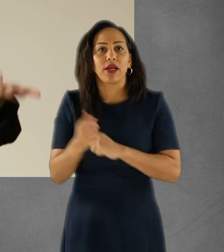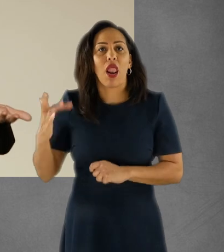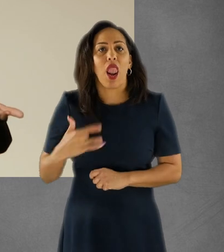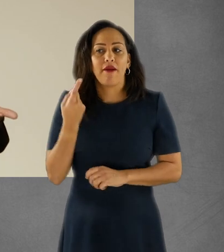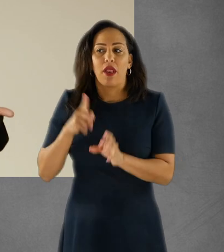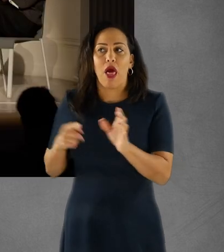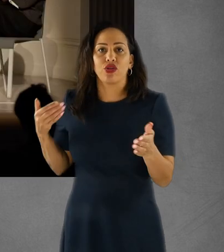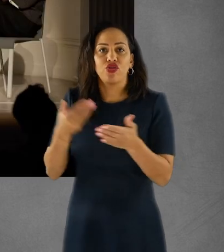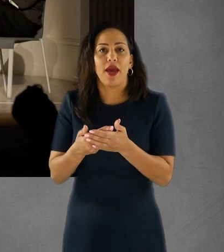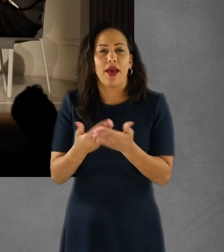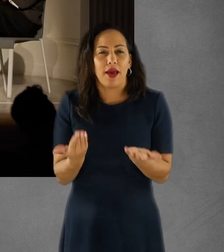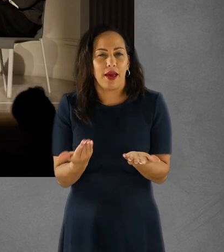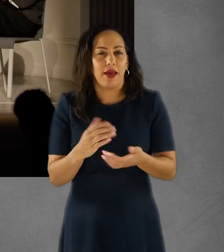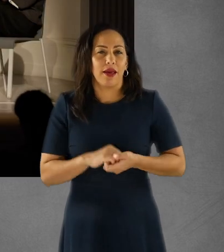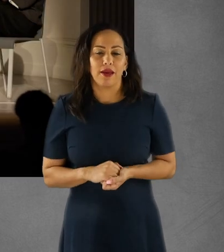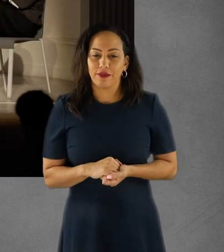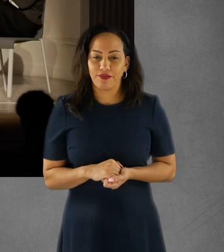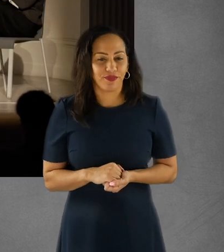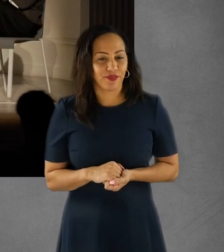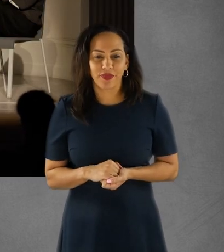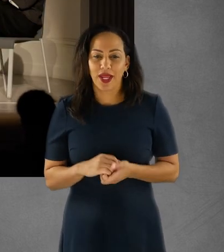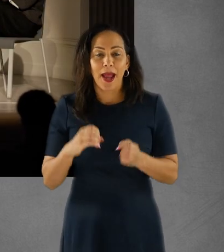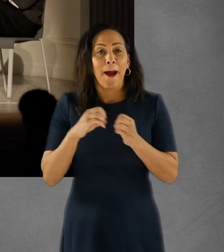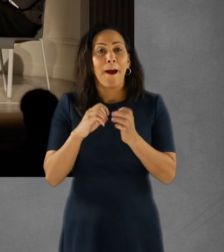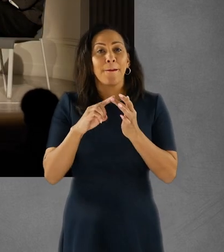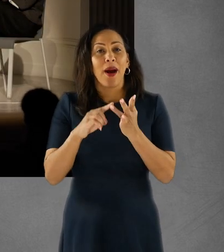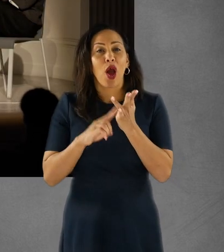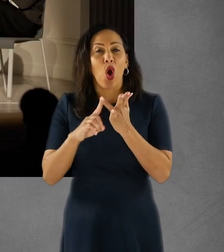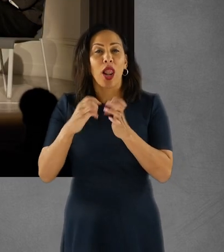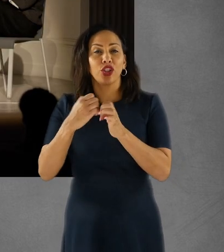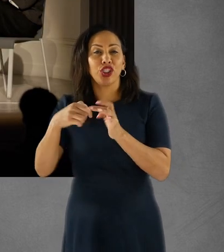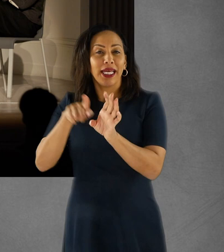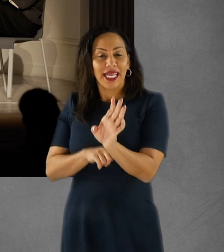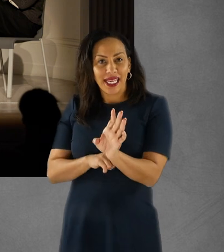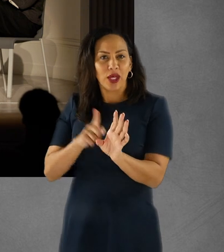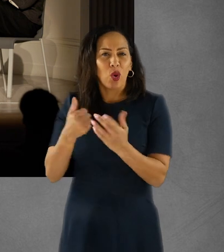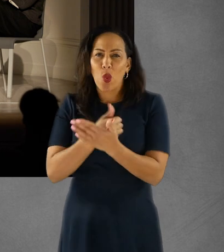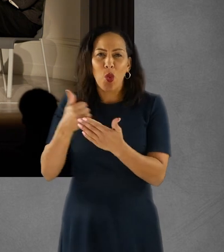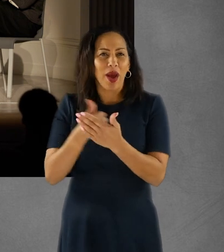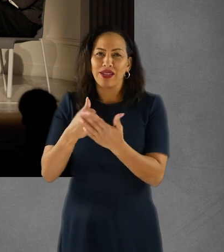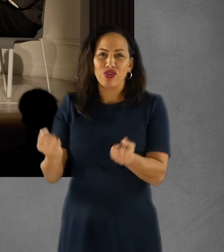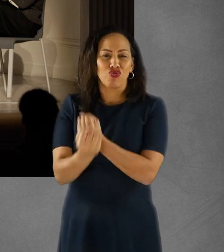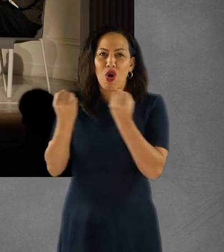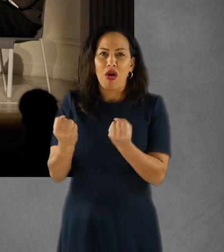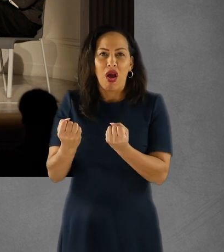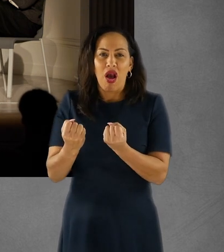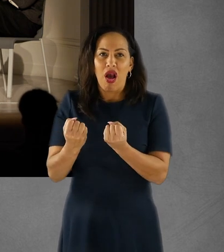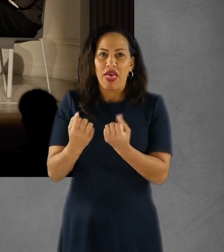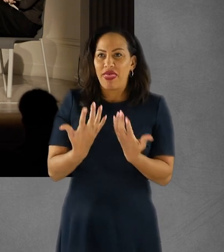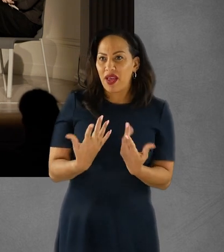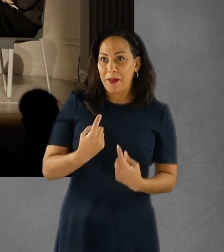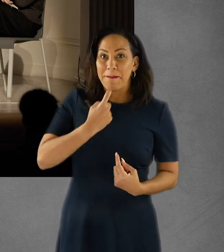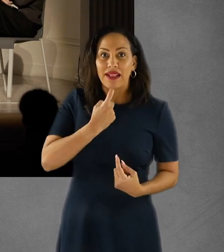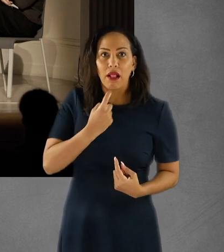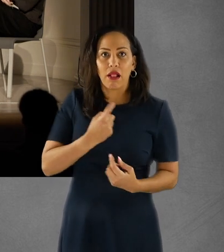and ecology that are way stronger than just kind of metal shooting with lots of gunpowder. I think, yeah, to